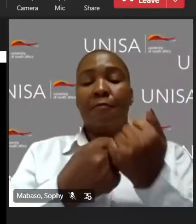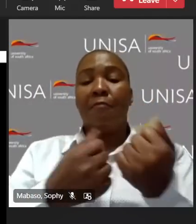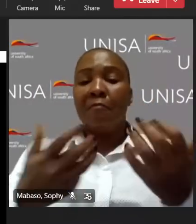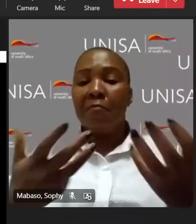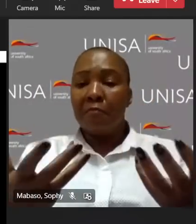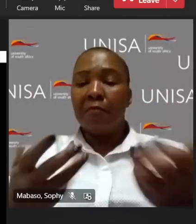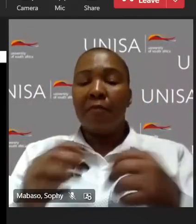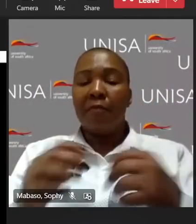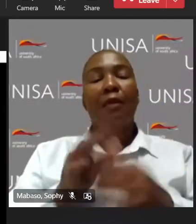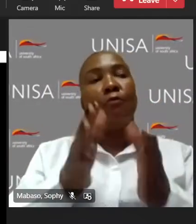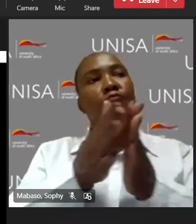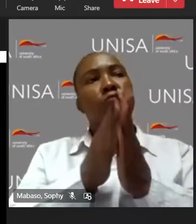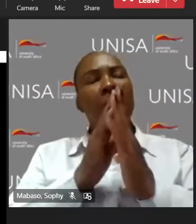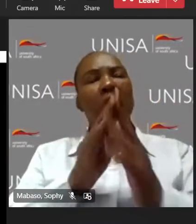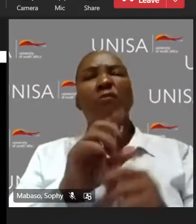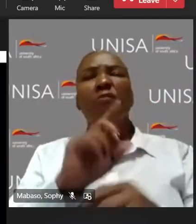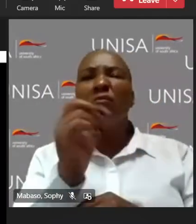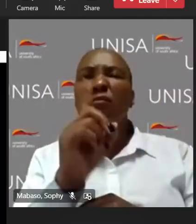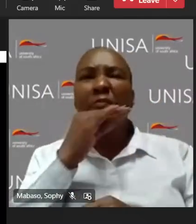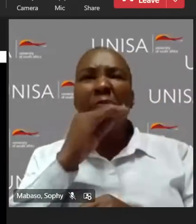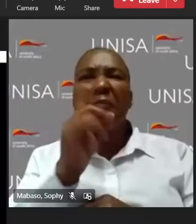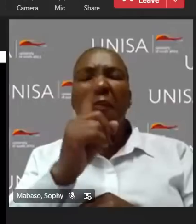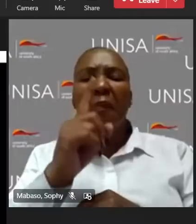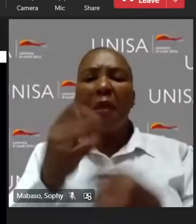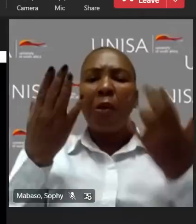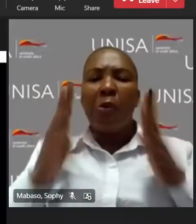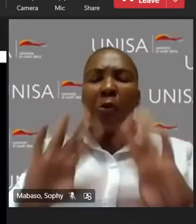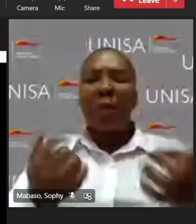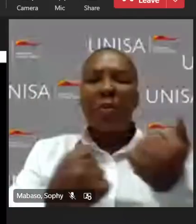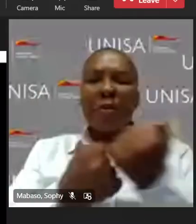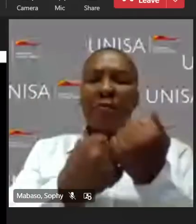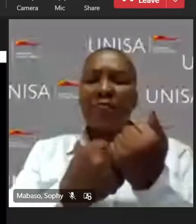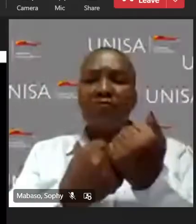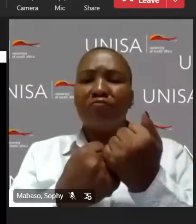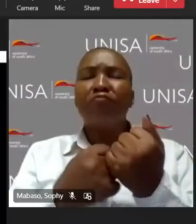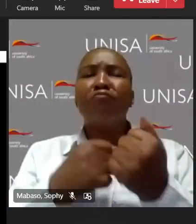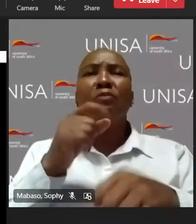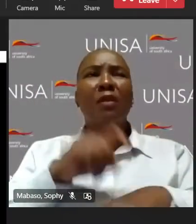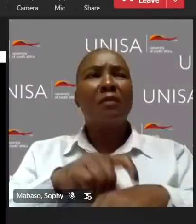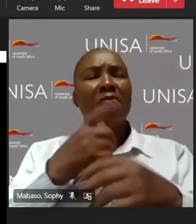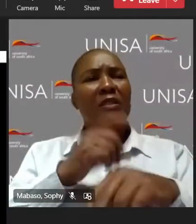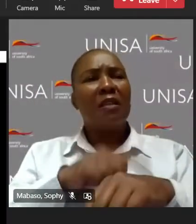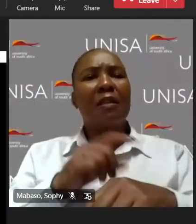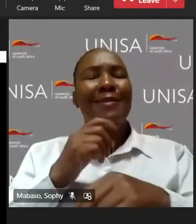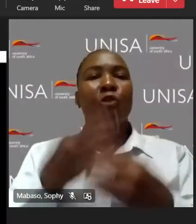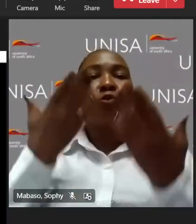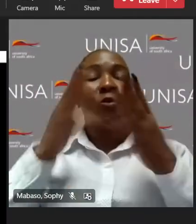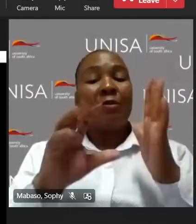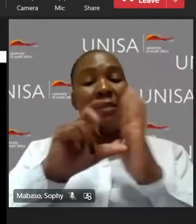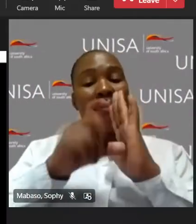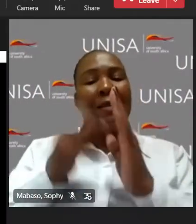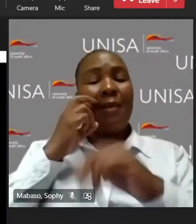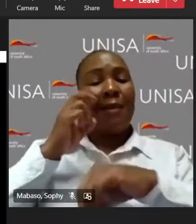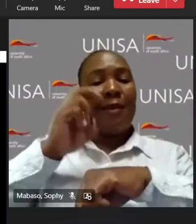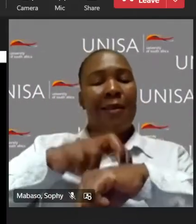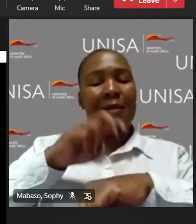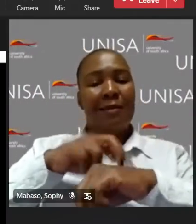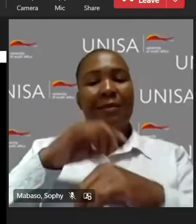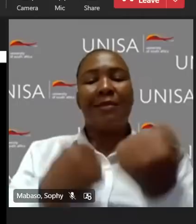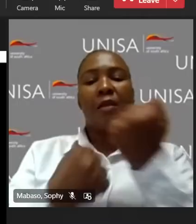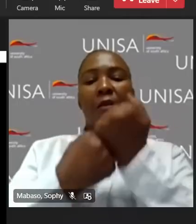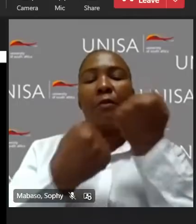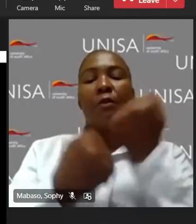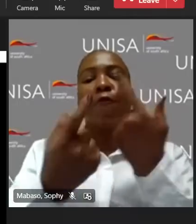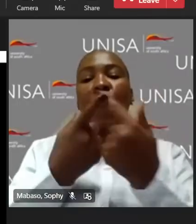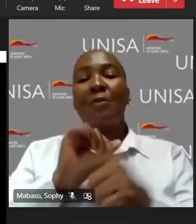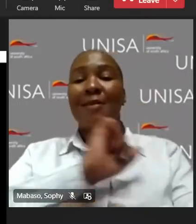One will ask, what is this human support? From time to time, students with disabilities, they need support from either their